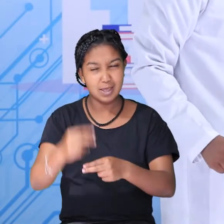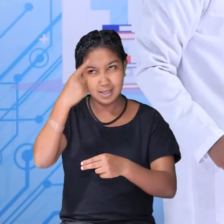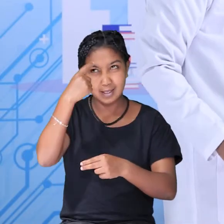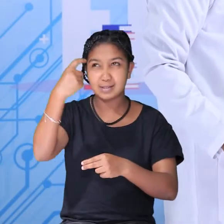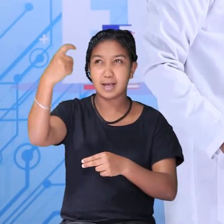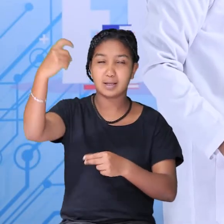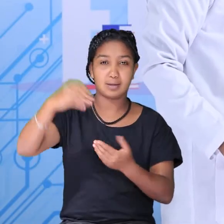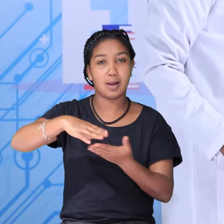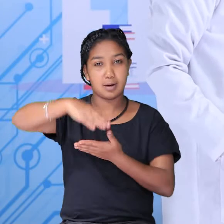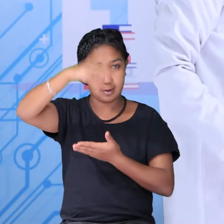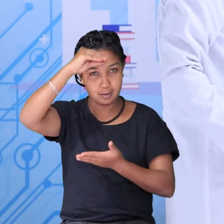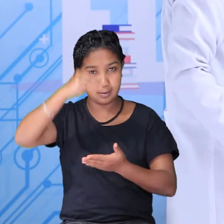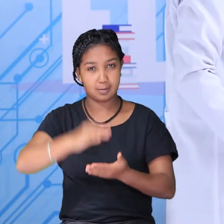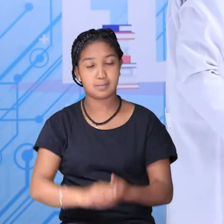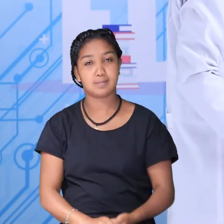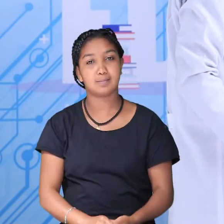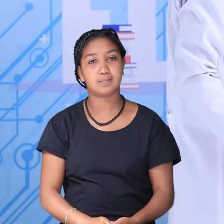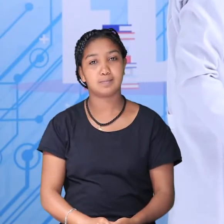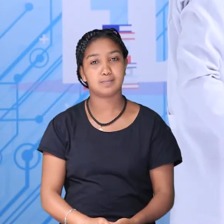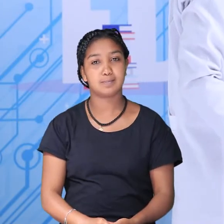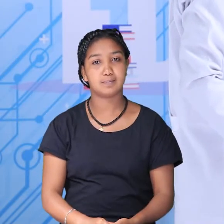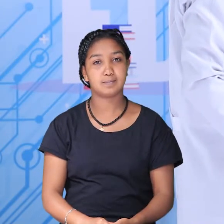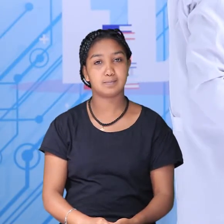insight learning.